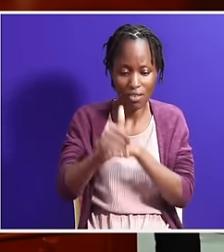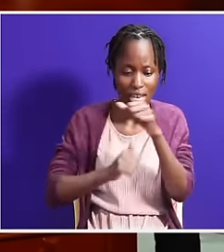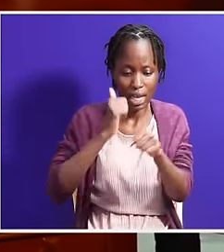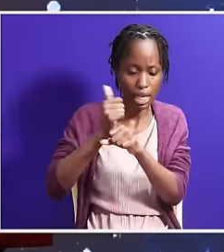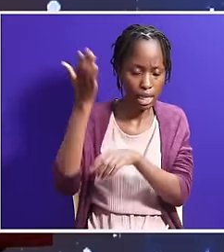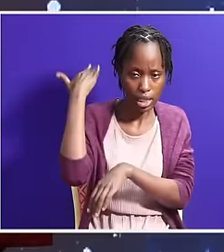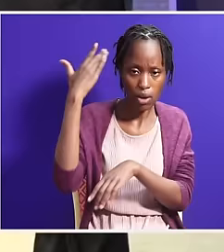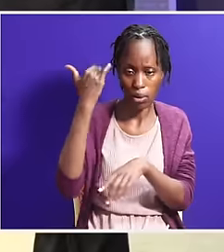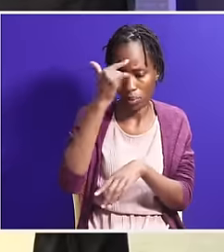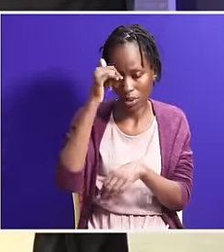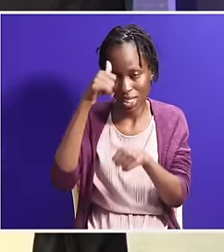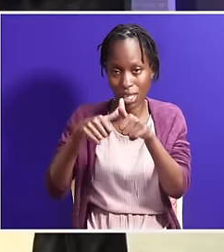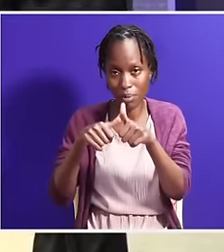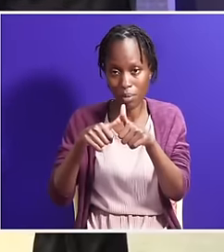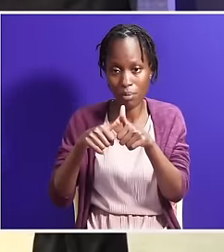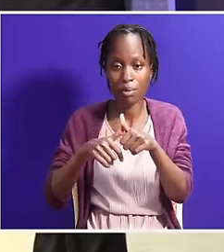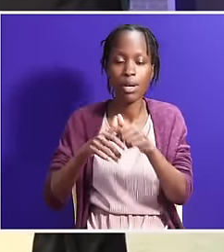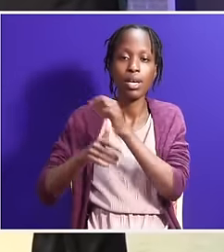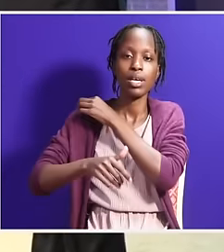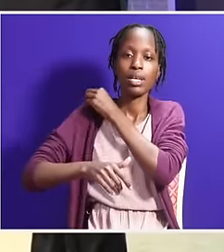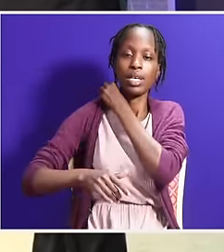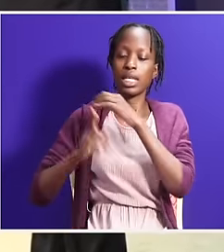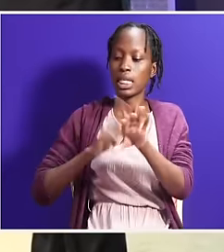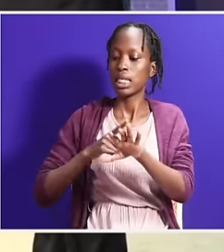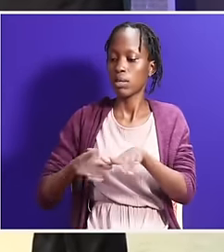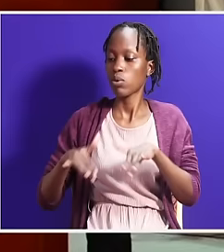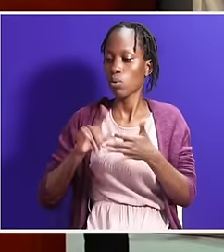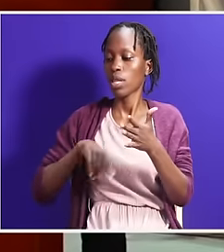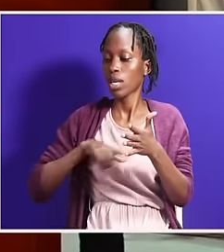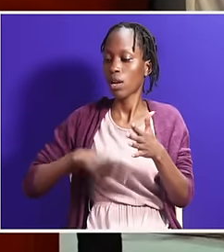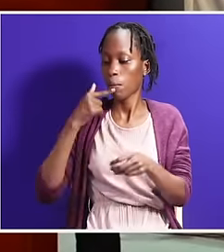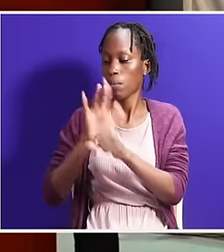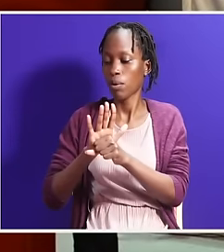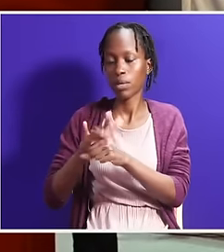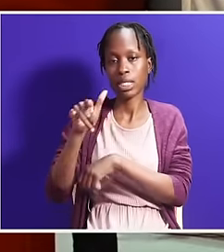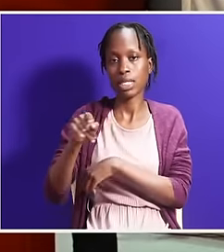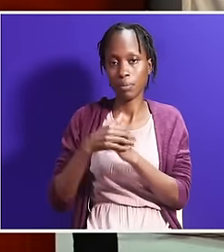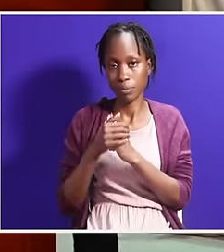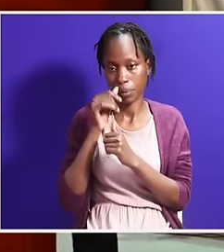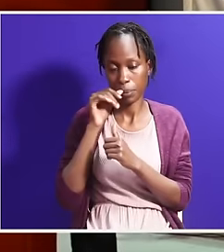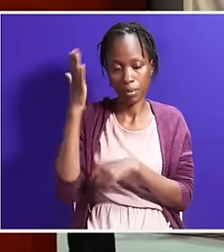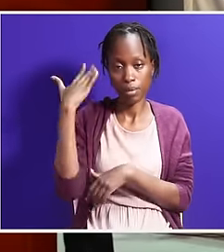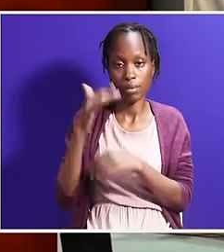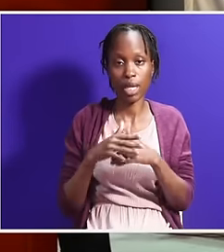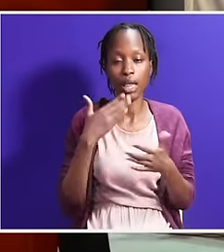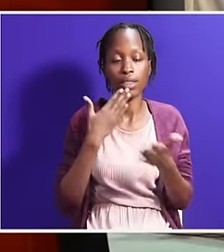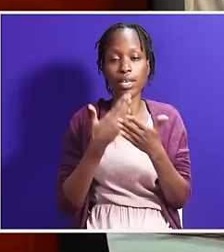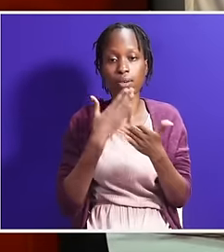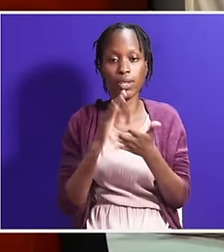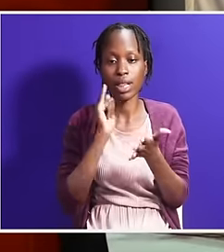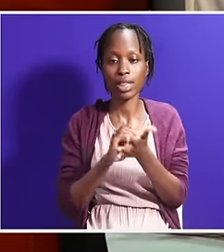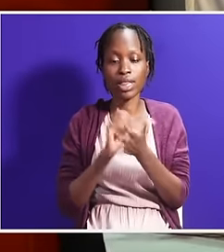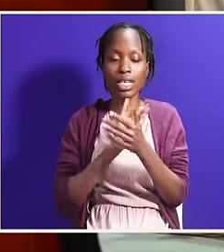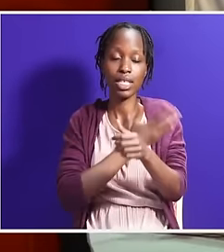he remembered in those times of waiting what God had promised all along. Amen. Yeah, thank you so much. This has been a powerful, powerful